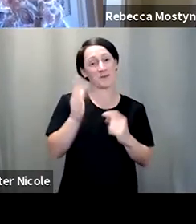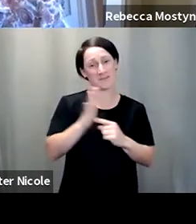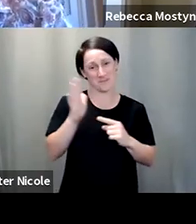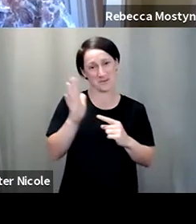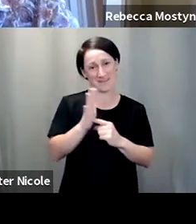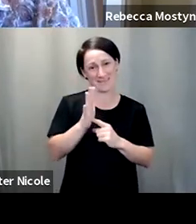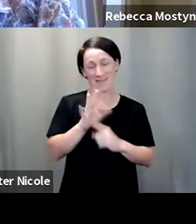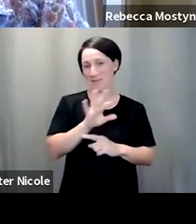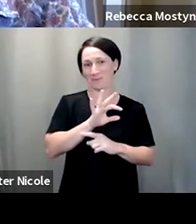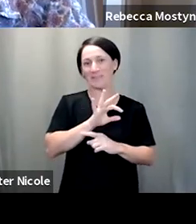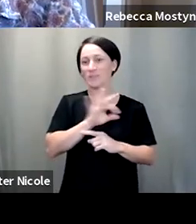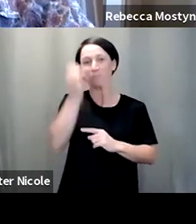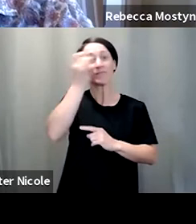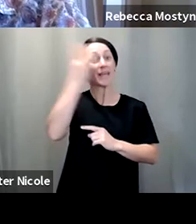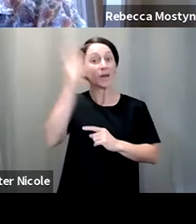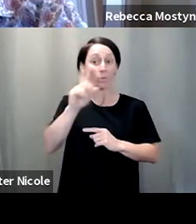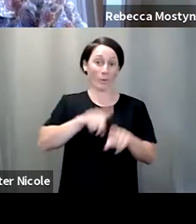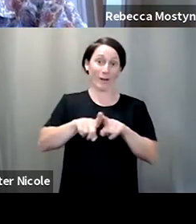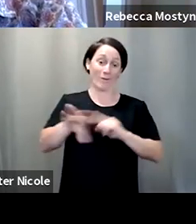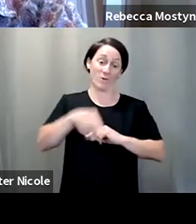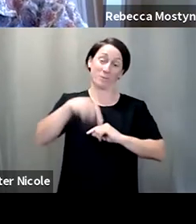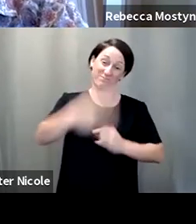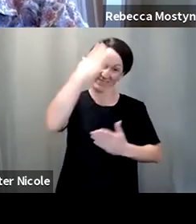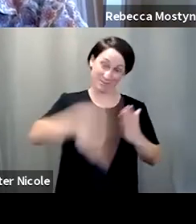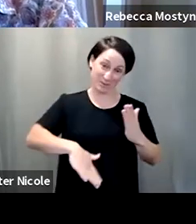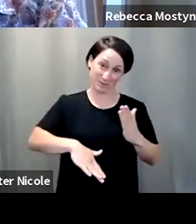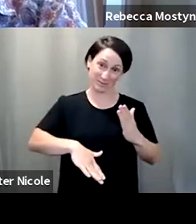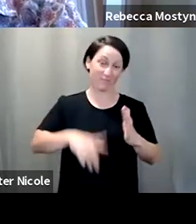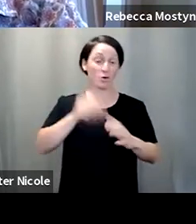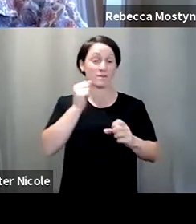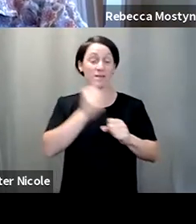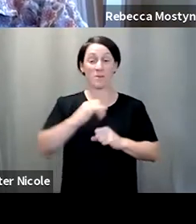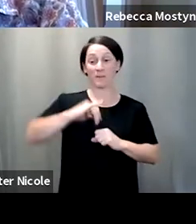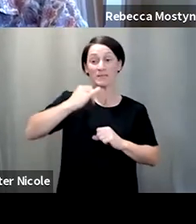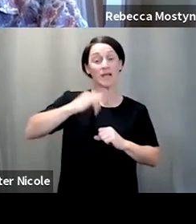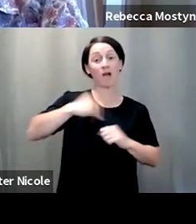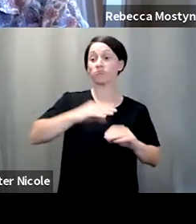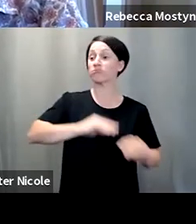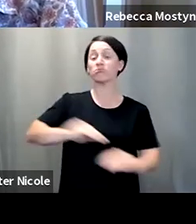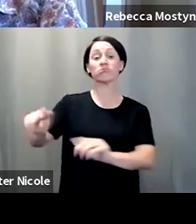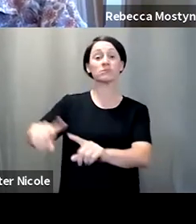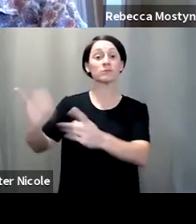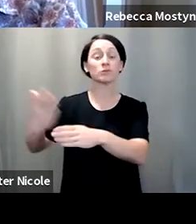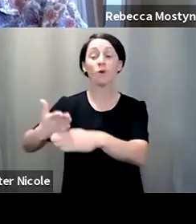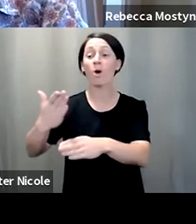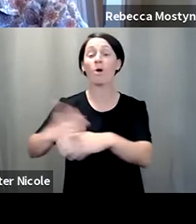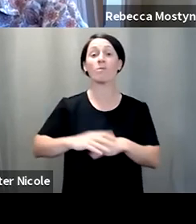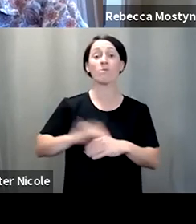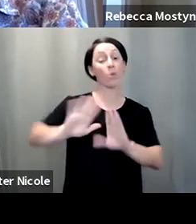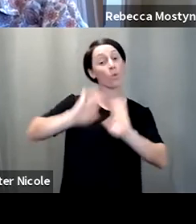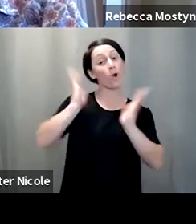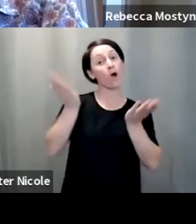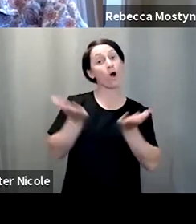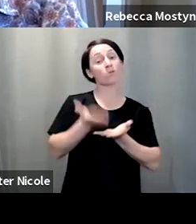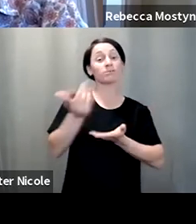lose the learnings from this time. When staff move on and when the world moves on, we need to be prepared for major catastrophes